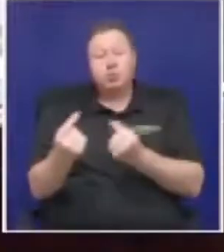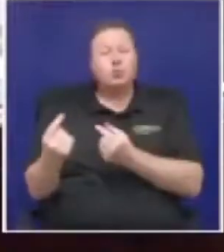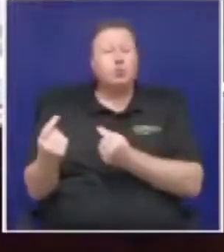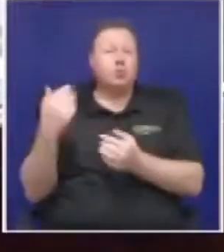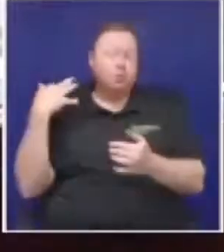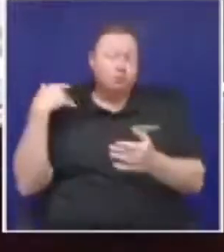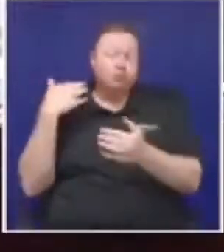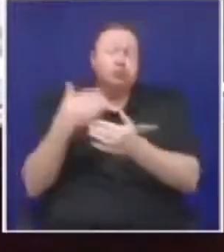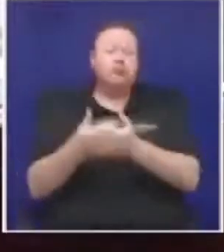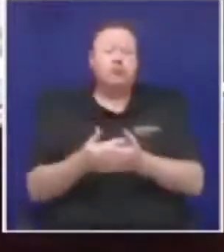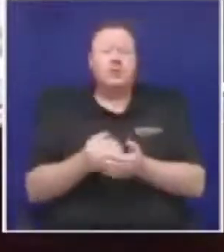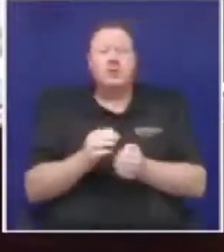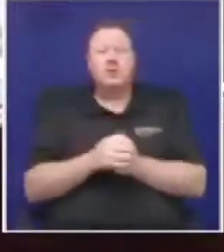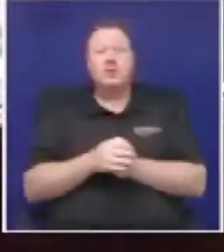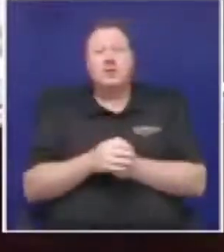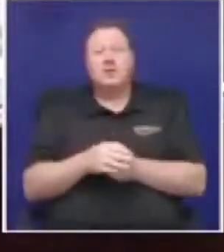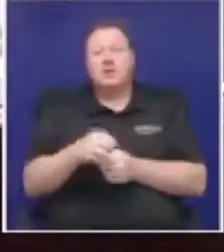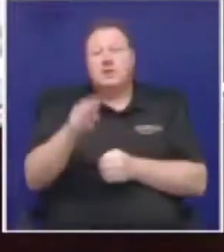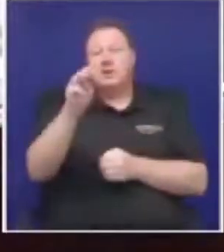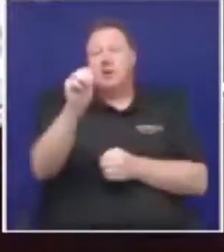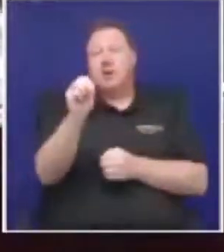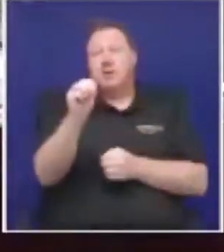So the